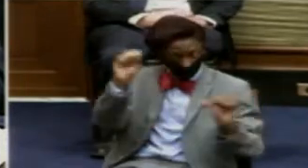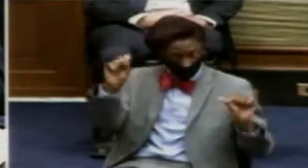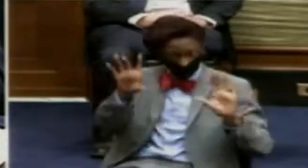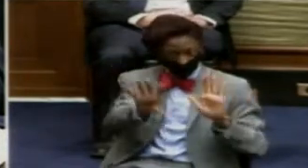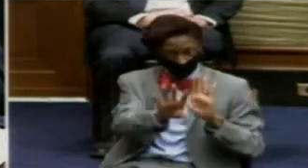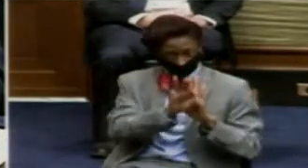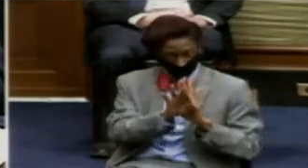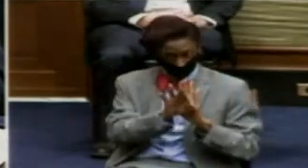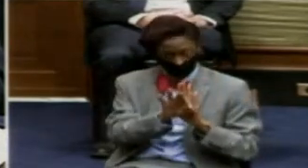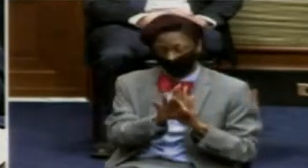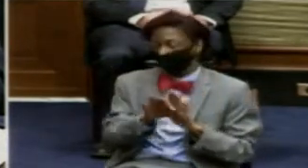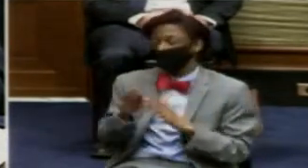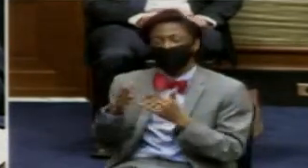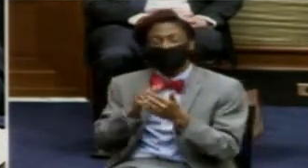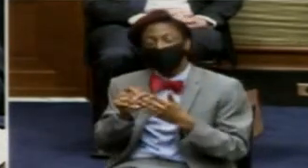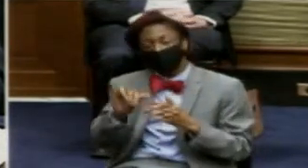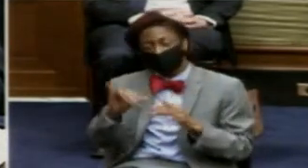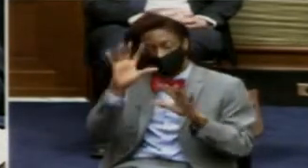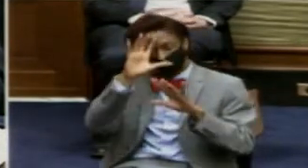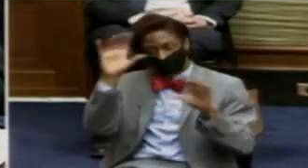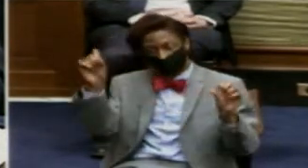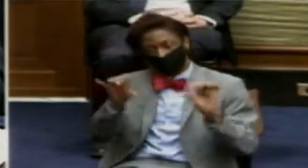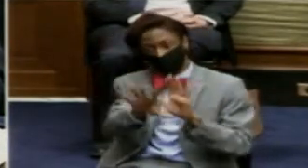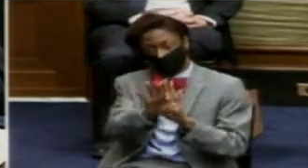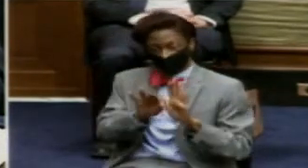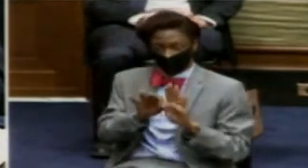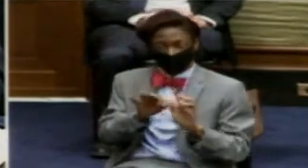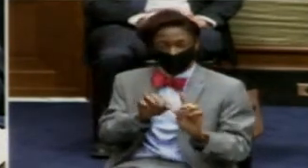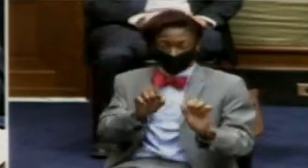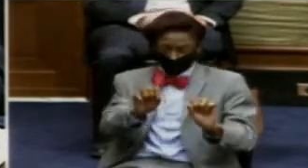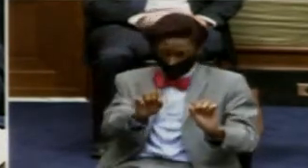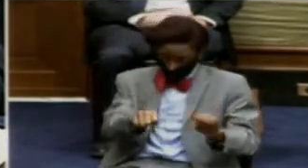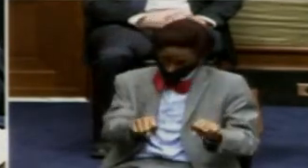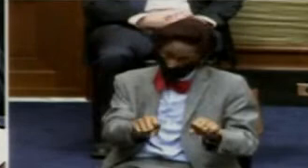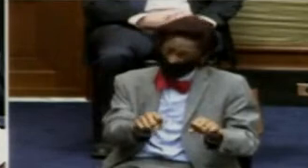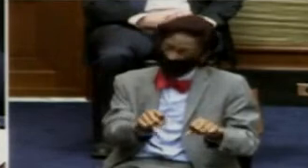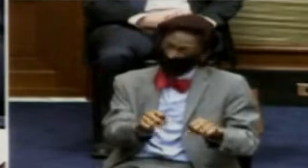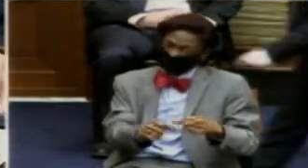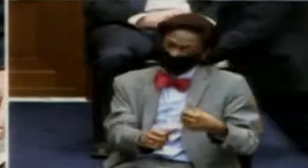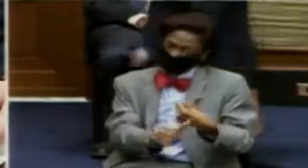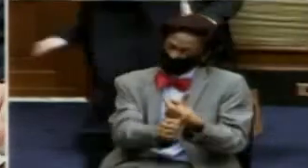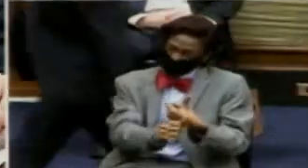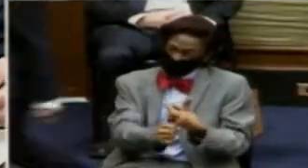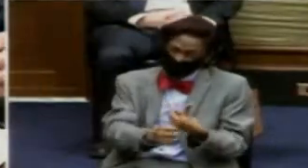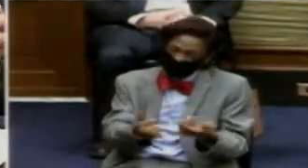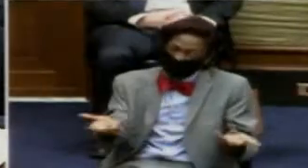even that presidential election could itself be called into question.